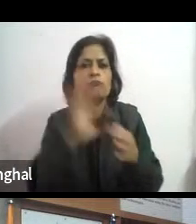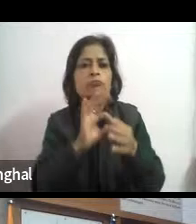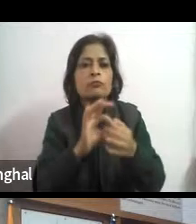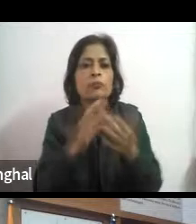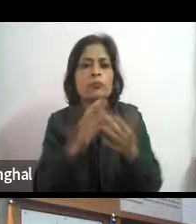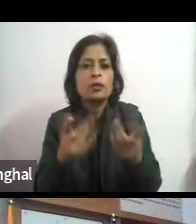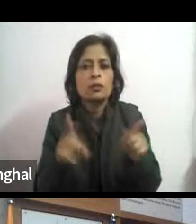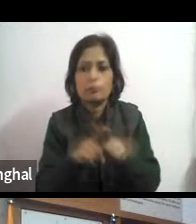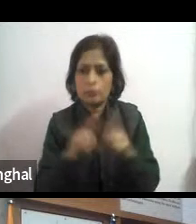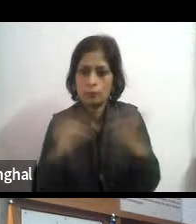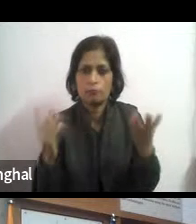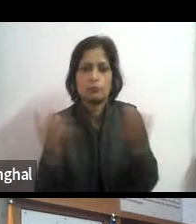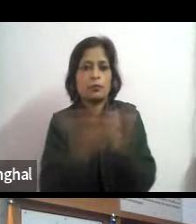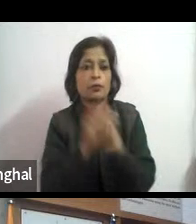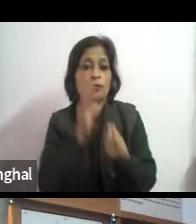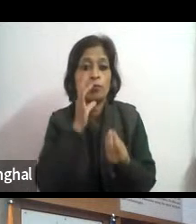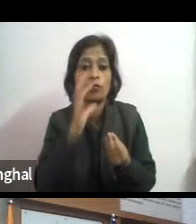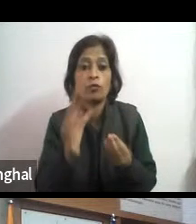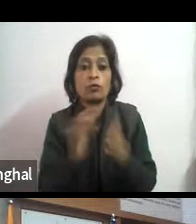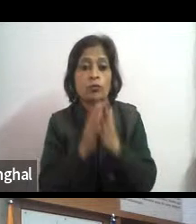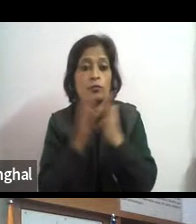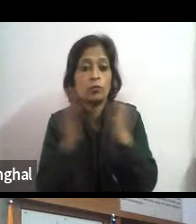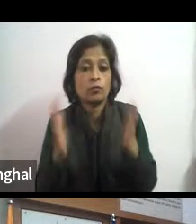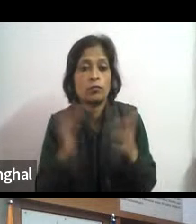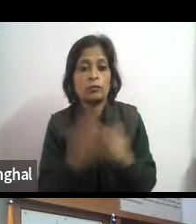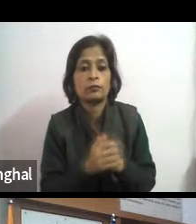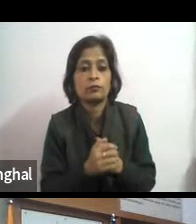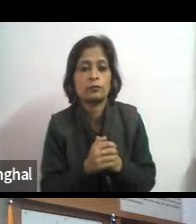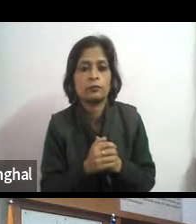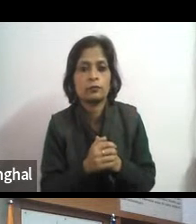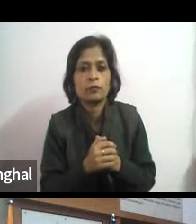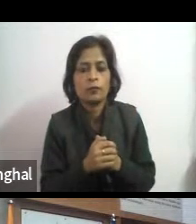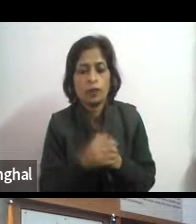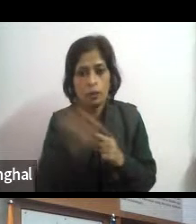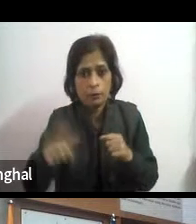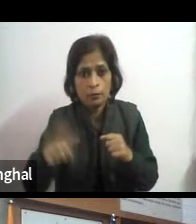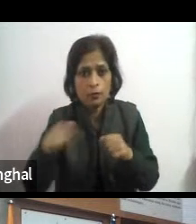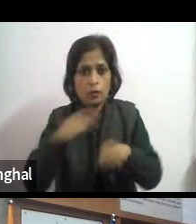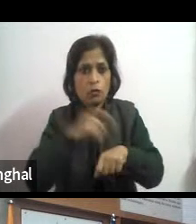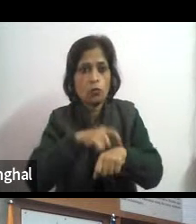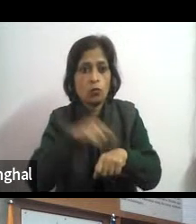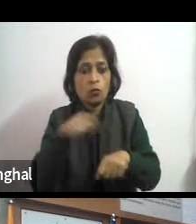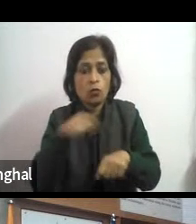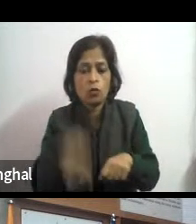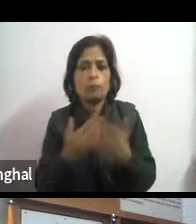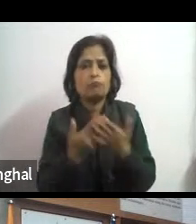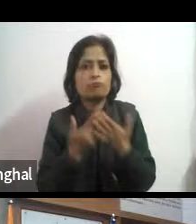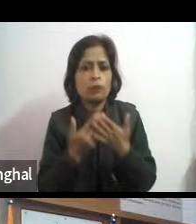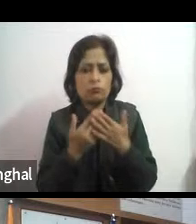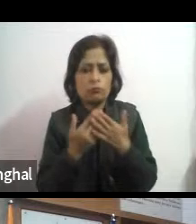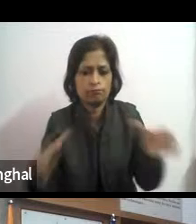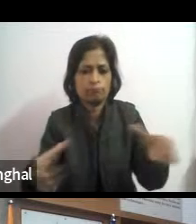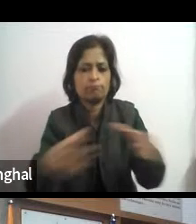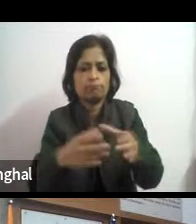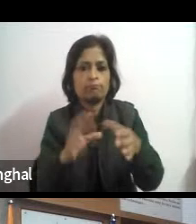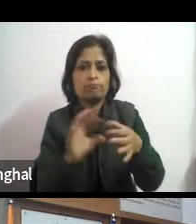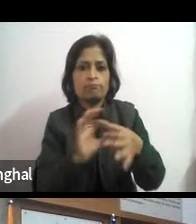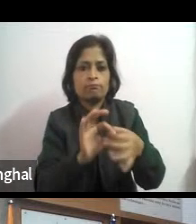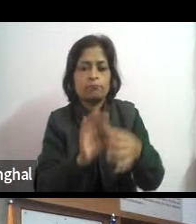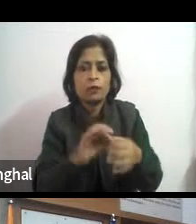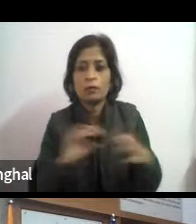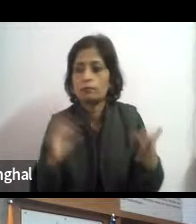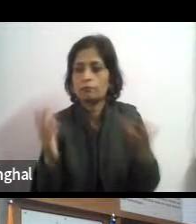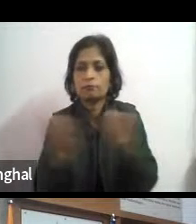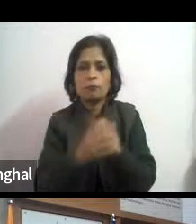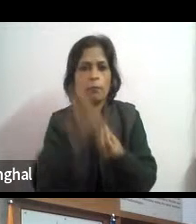concern for us. Now, what I certainly feel in the education field, we were believing in